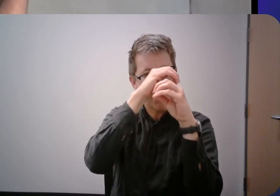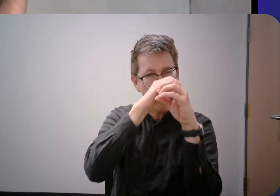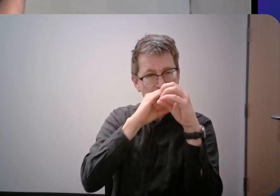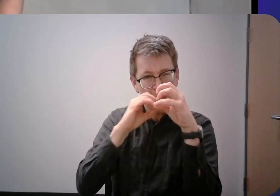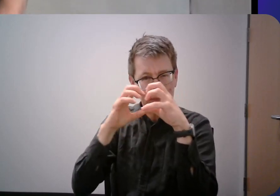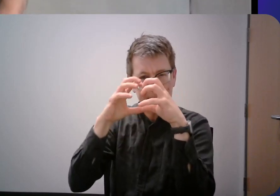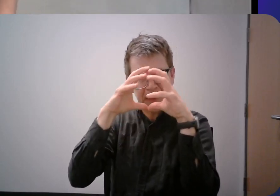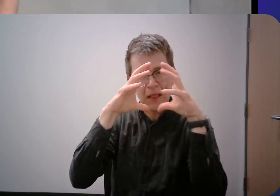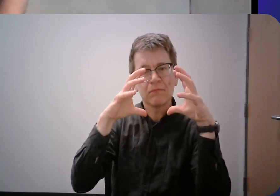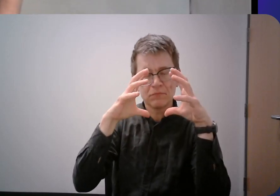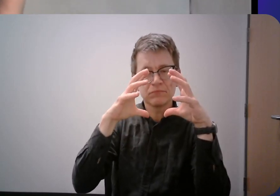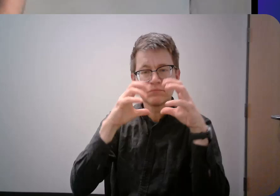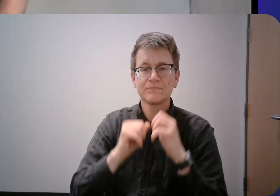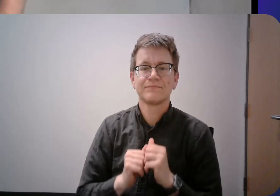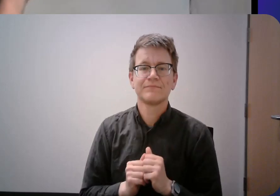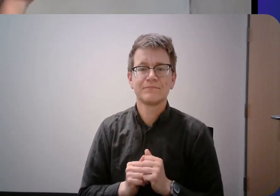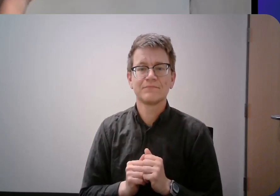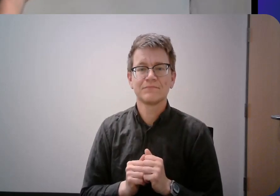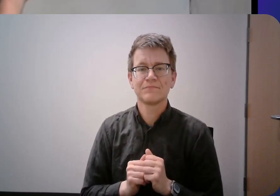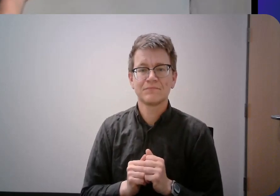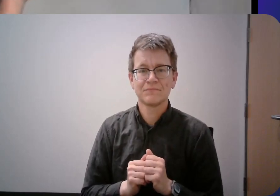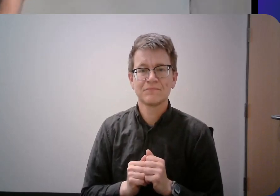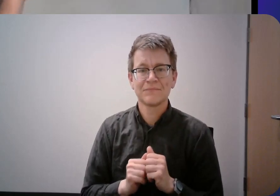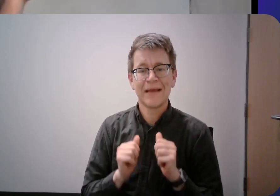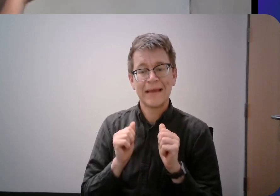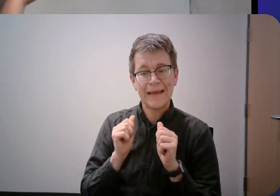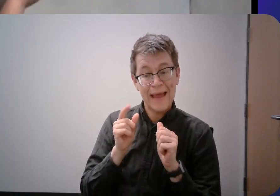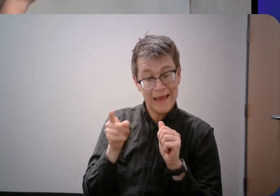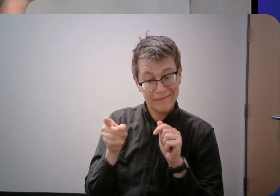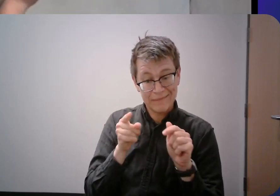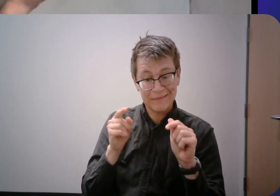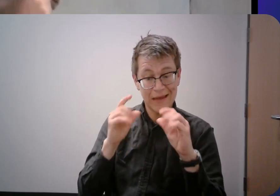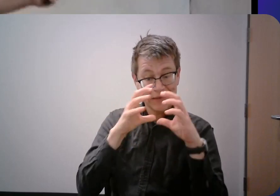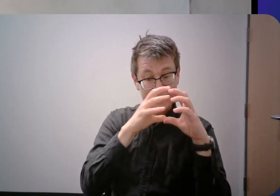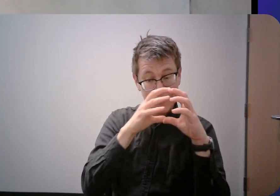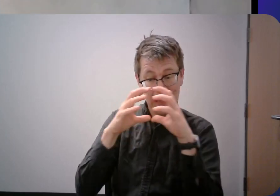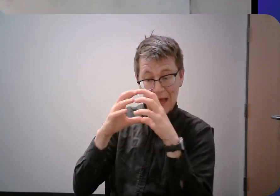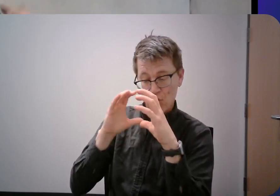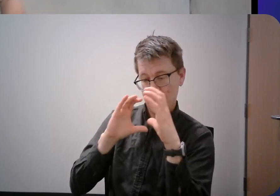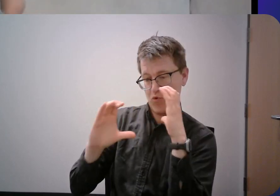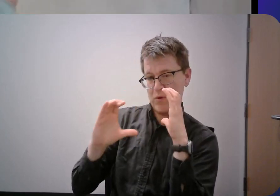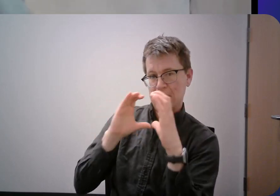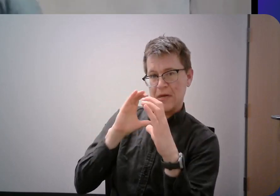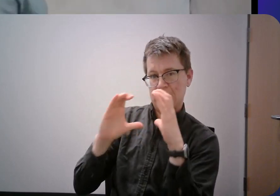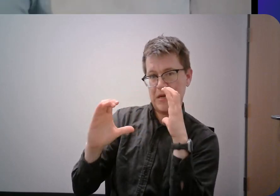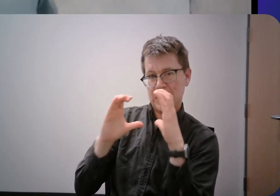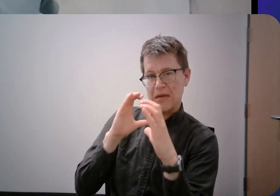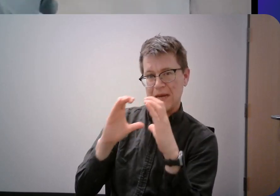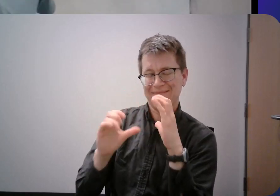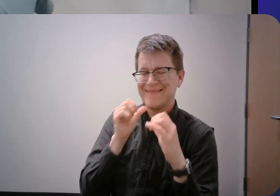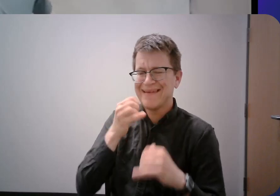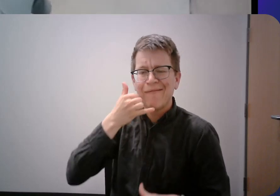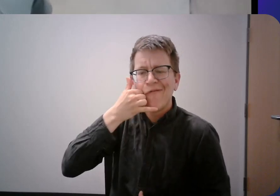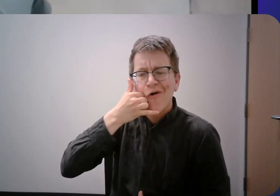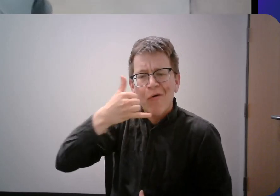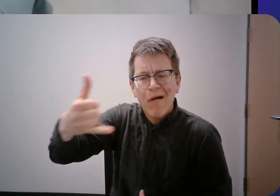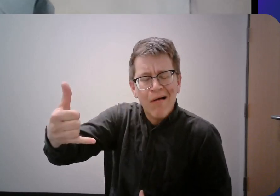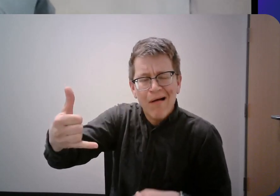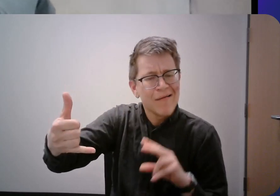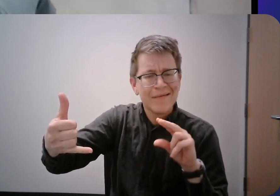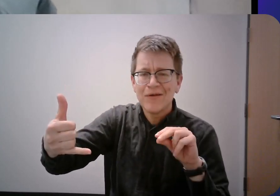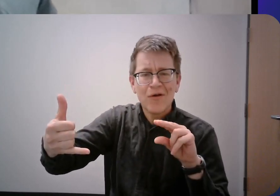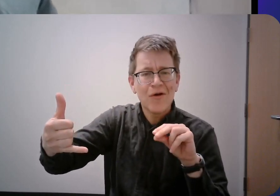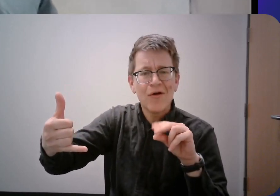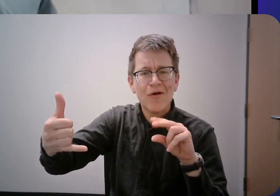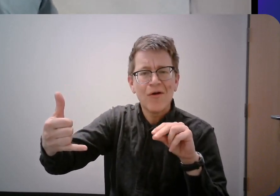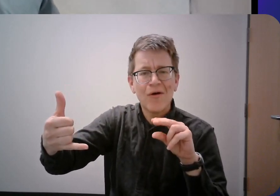of protein, ties it up in little knots, makes a little message out of them, and sends it to the other cell. Like this, kind of like